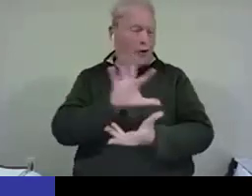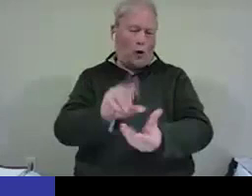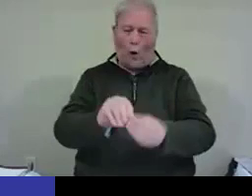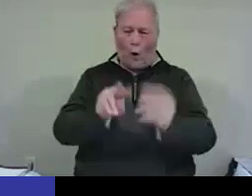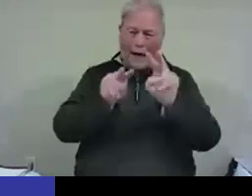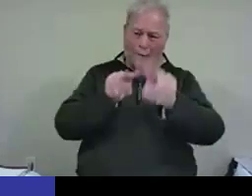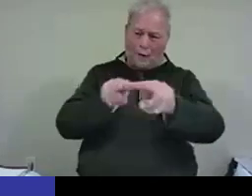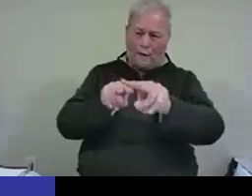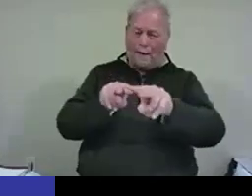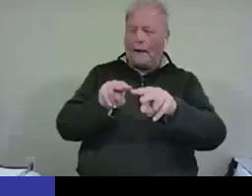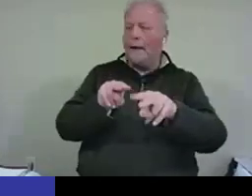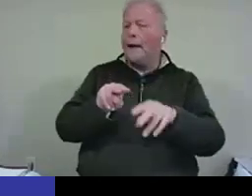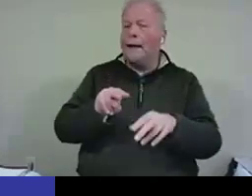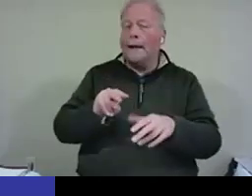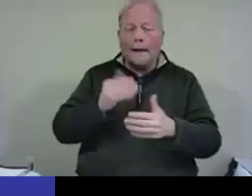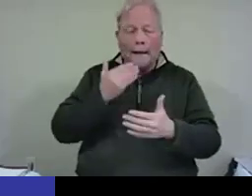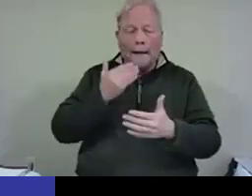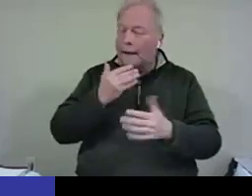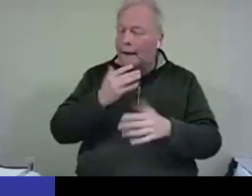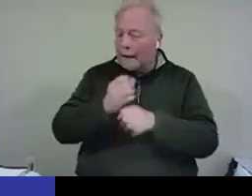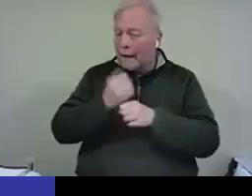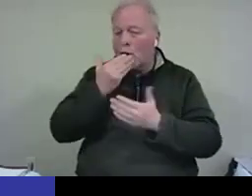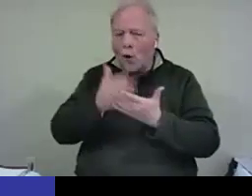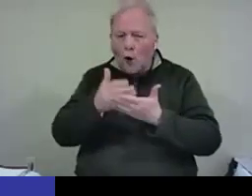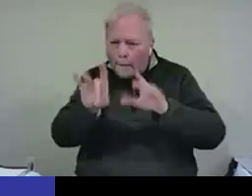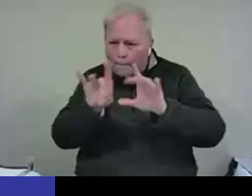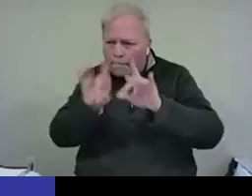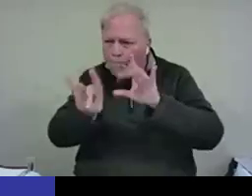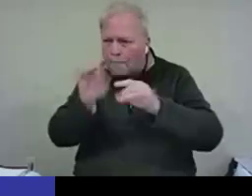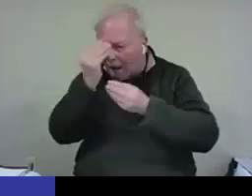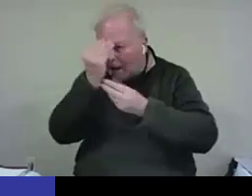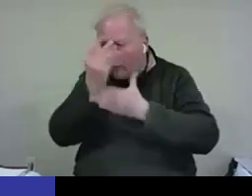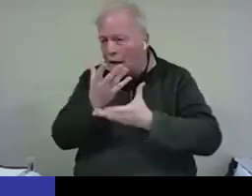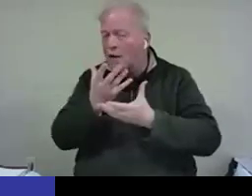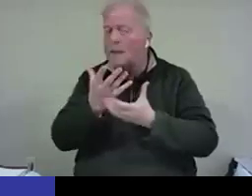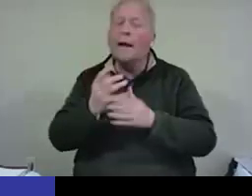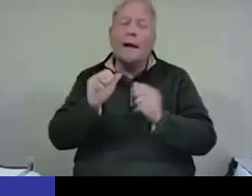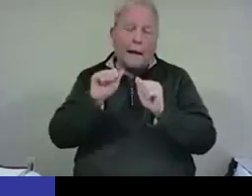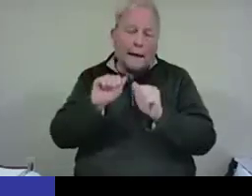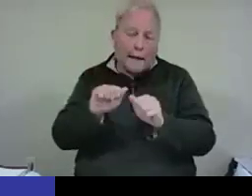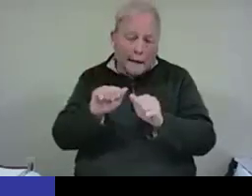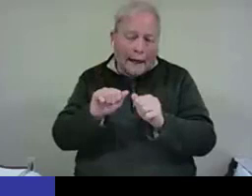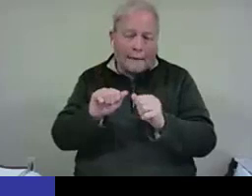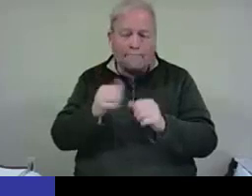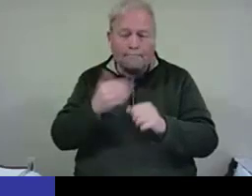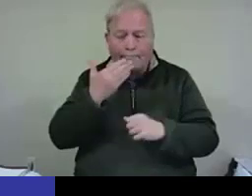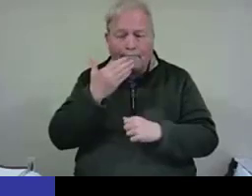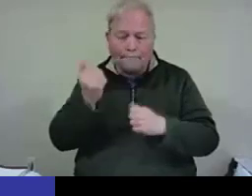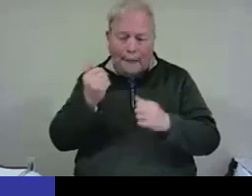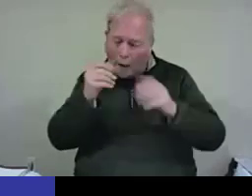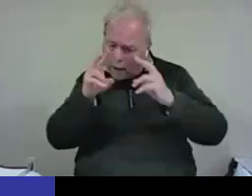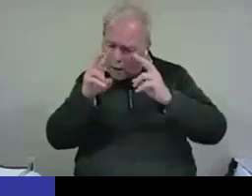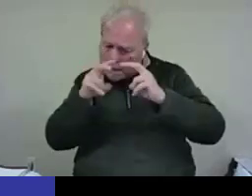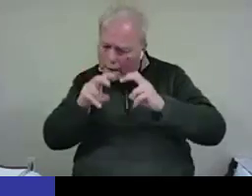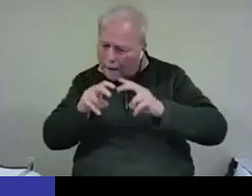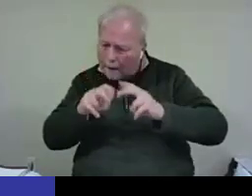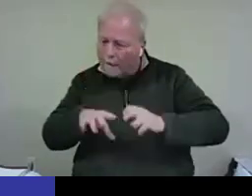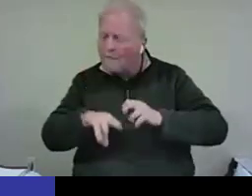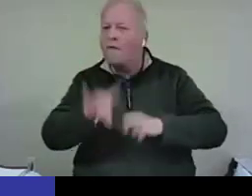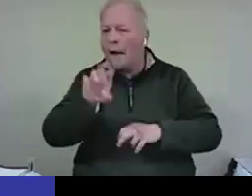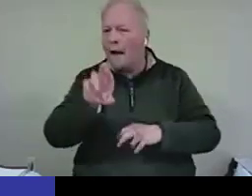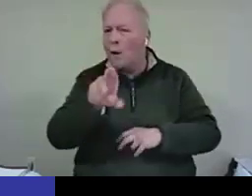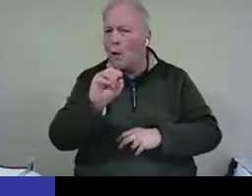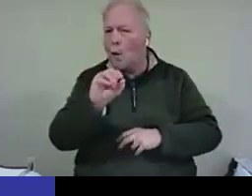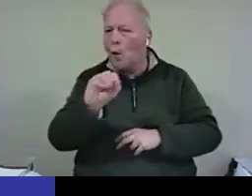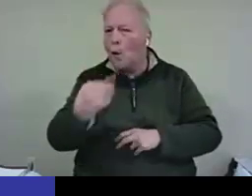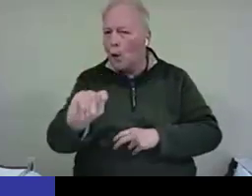get your team closer to finding the root cause of behaviors. And it also gives you